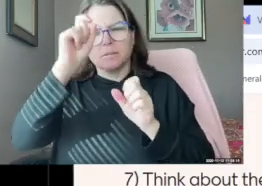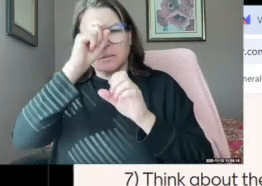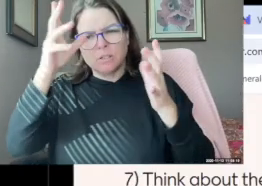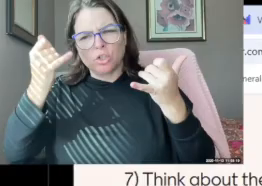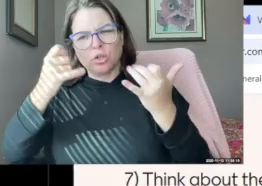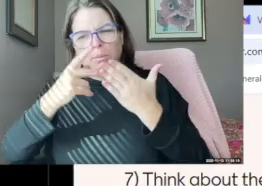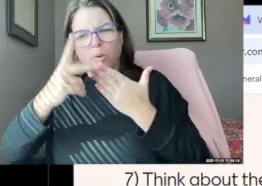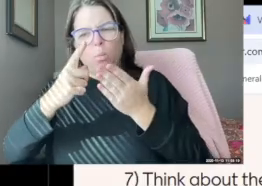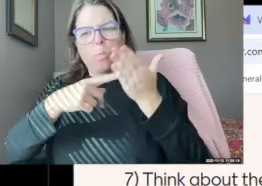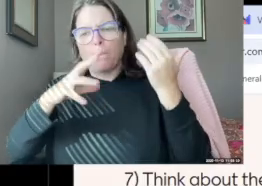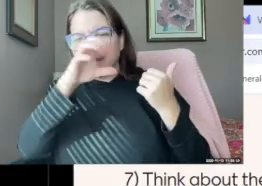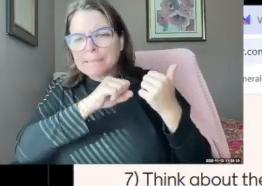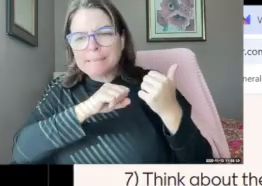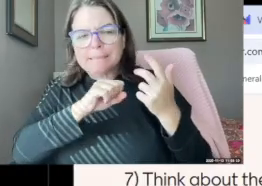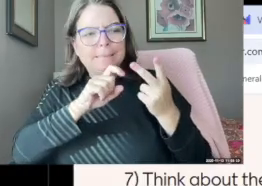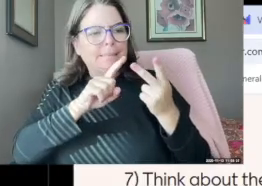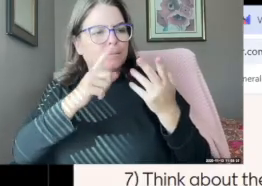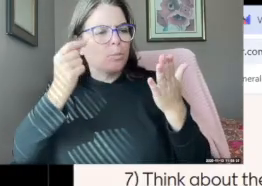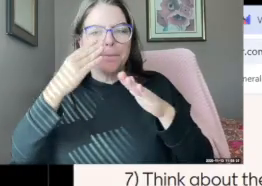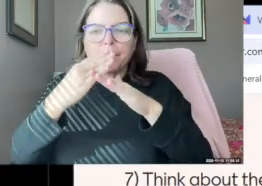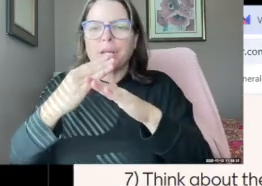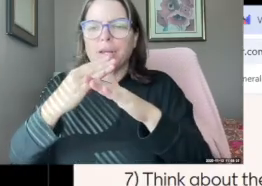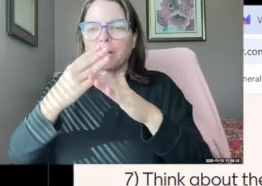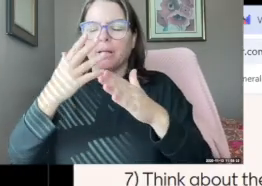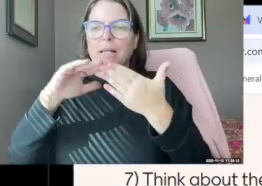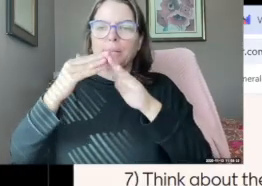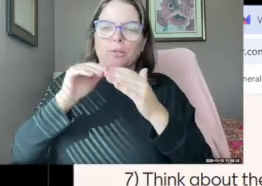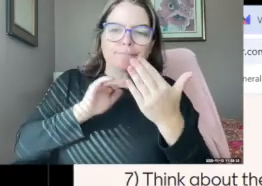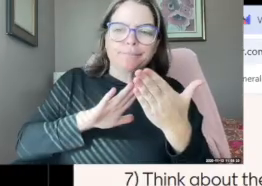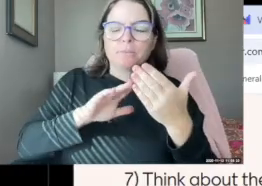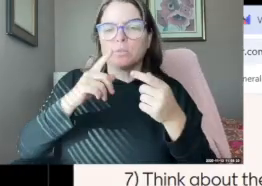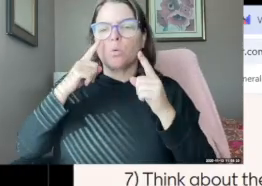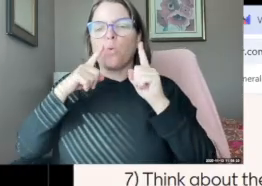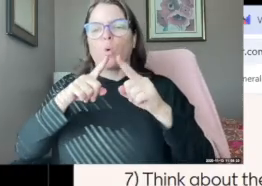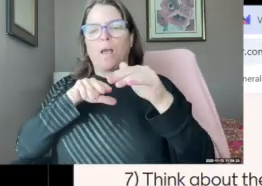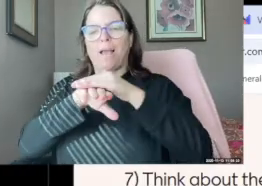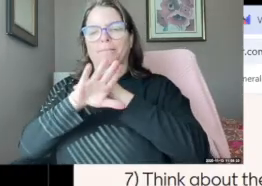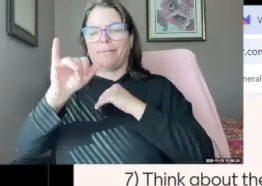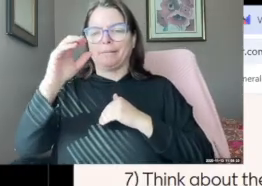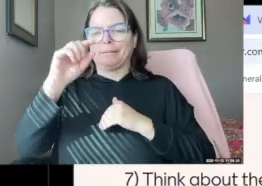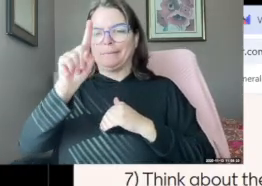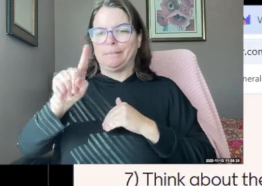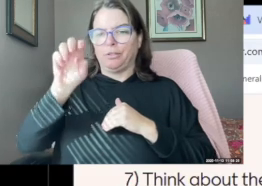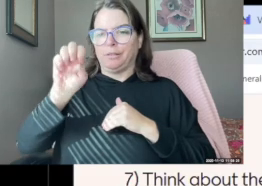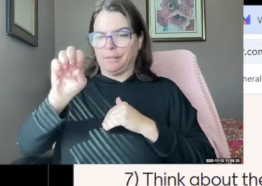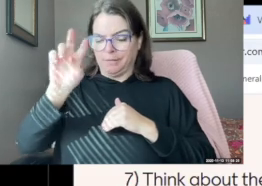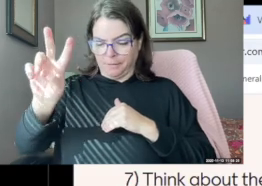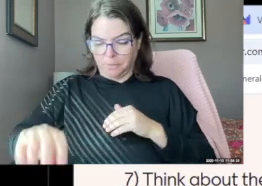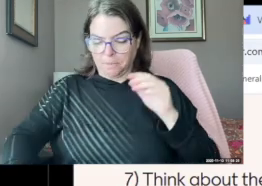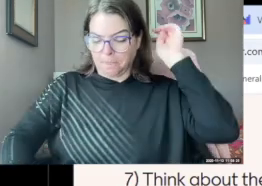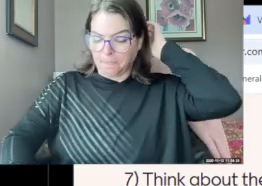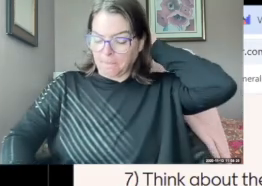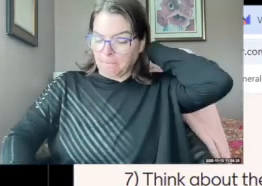data where the size of each word matches how often a given word or phrase was used. Think about the current programs. What's missing?